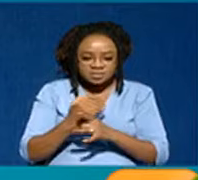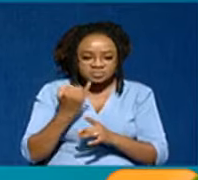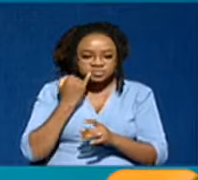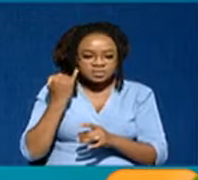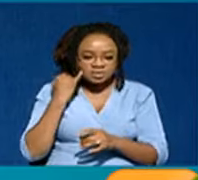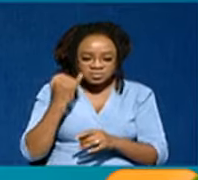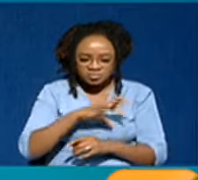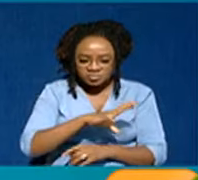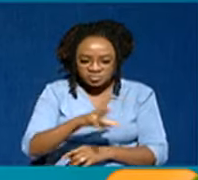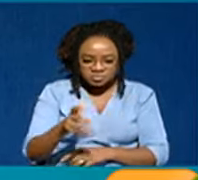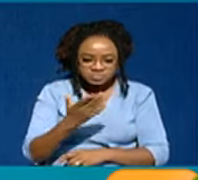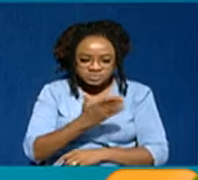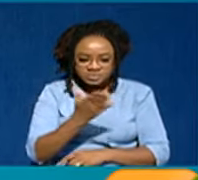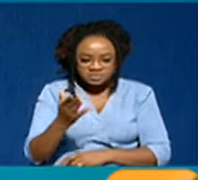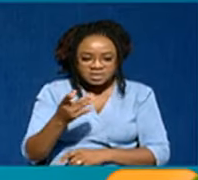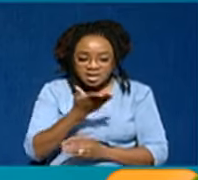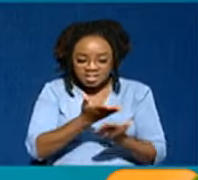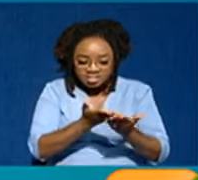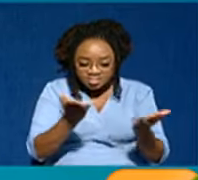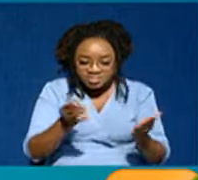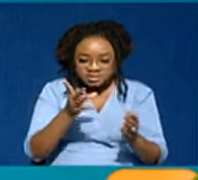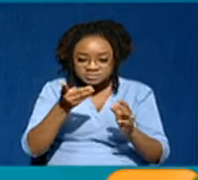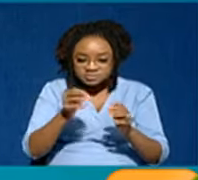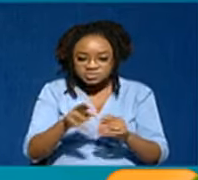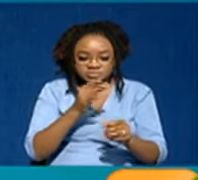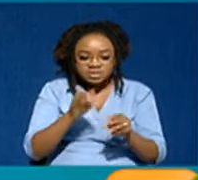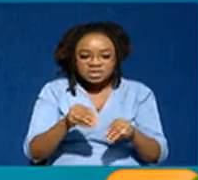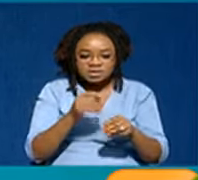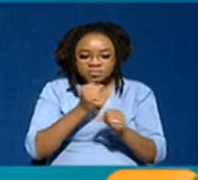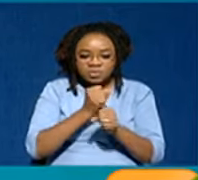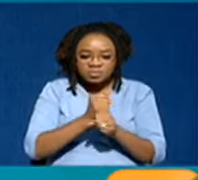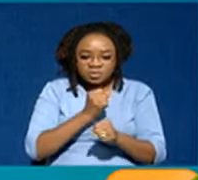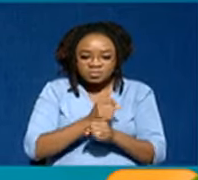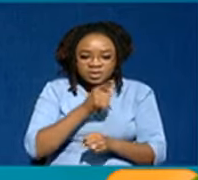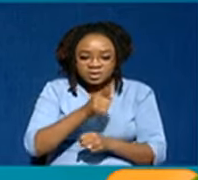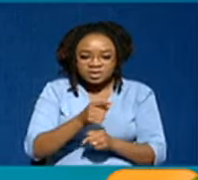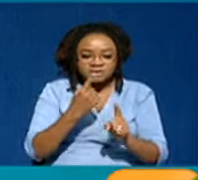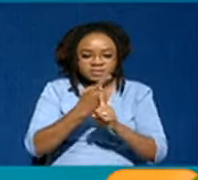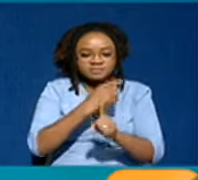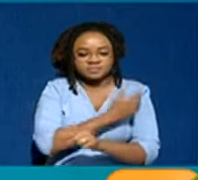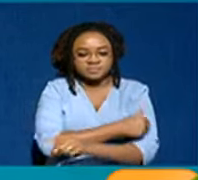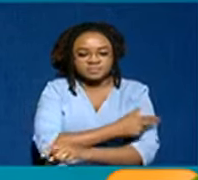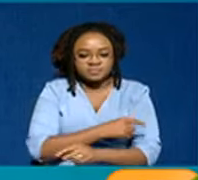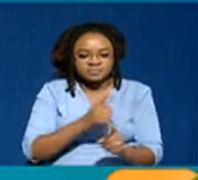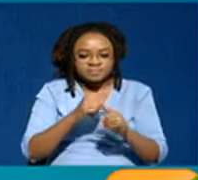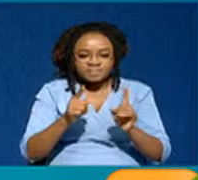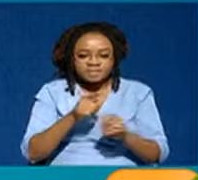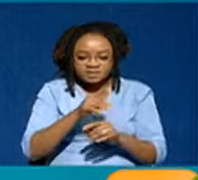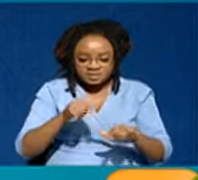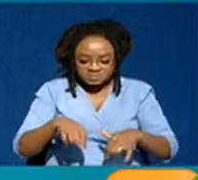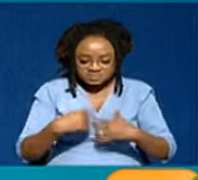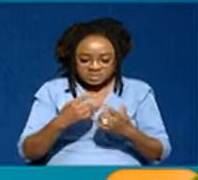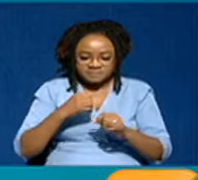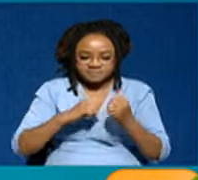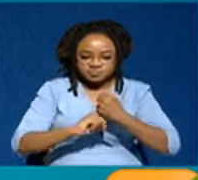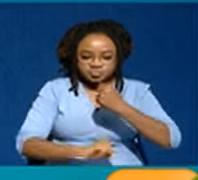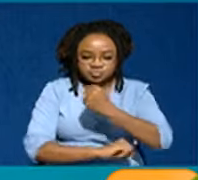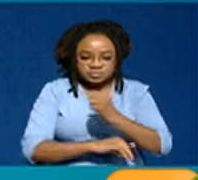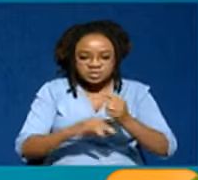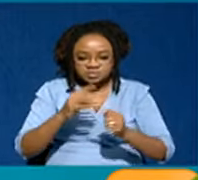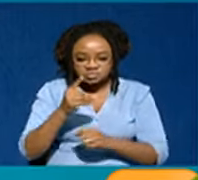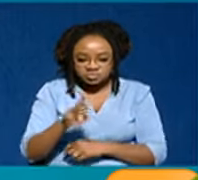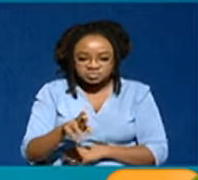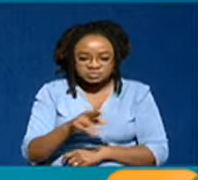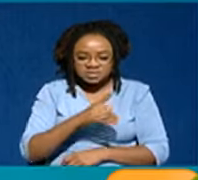as the co-sectors. These doctors are doing these services in these particular hospitals as self-sponsored doctors. They are in the